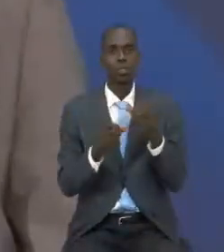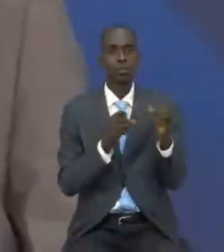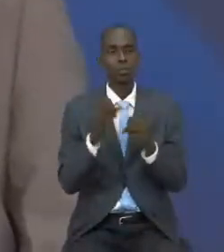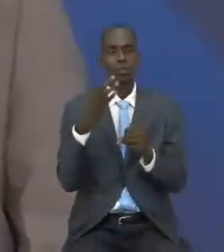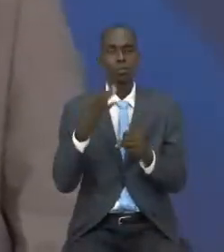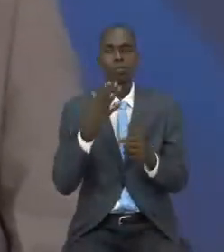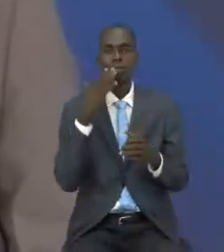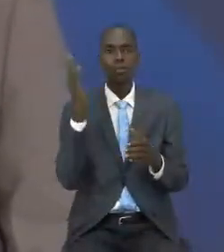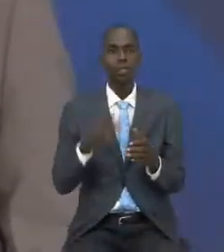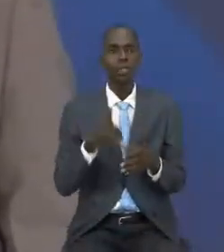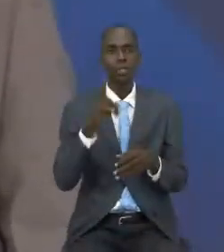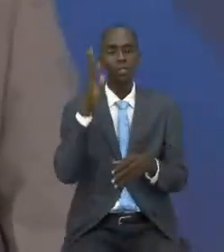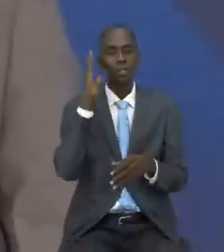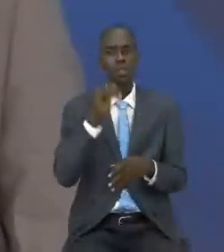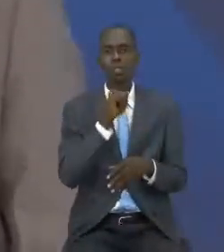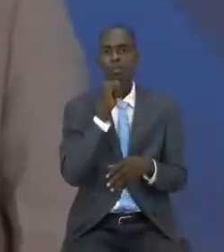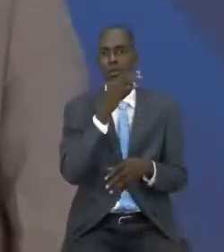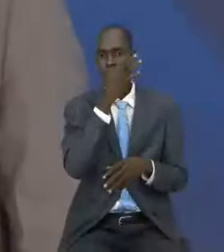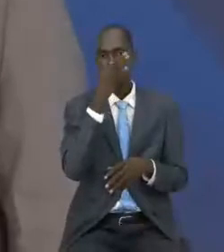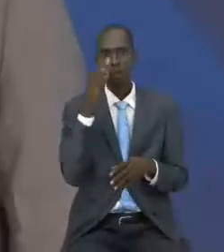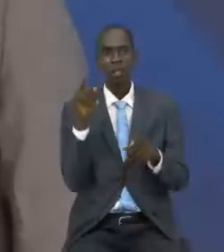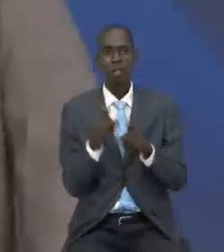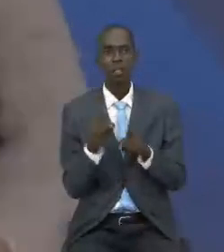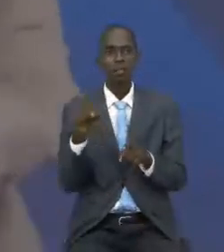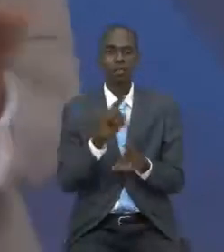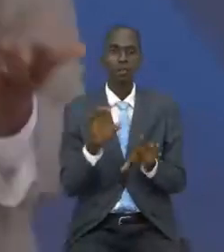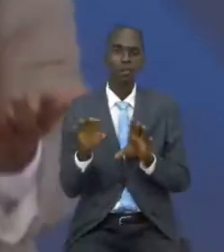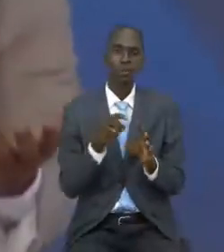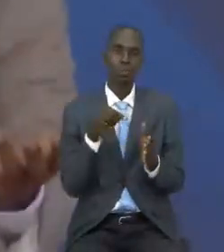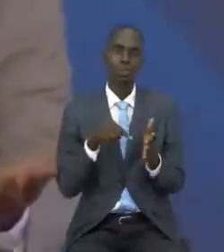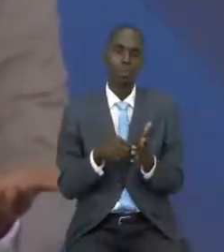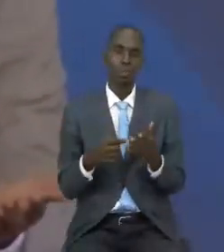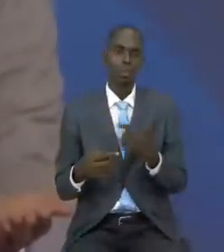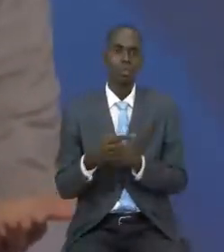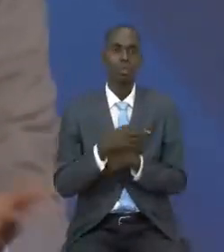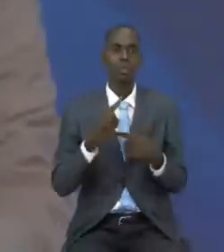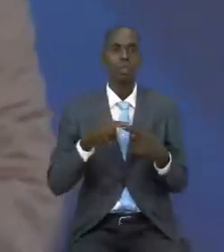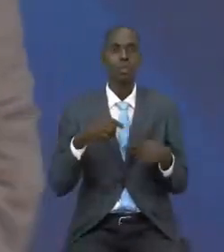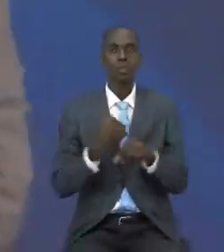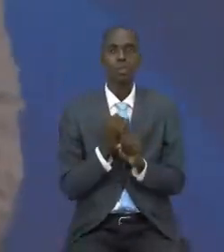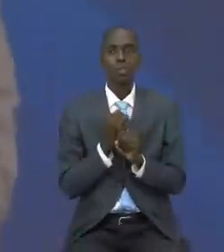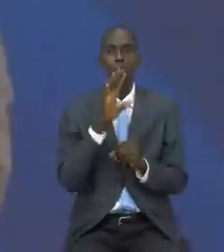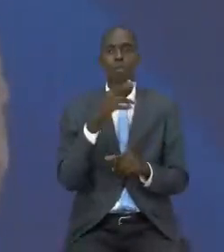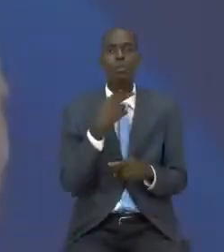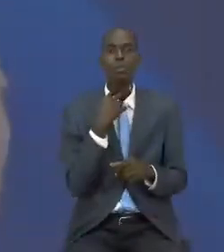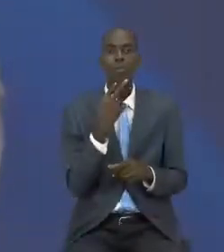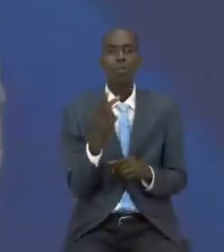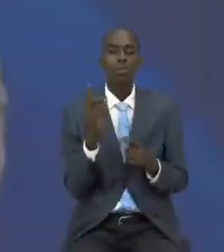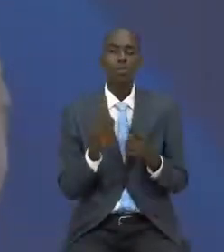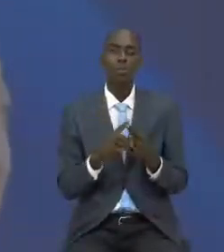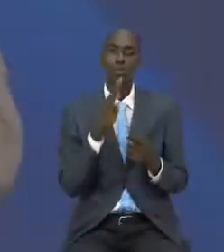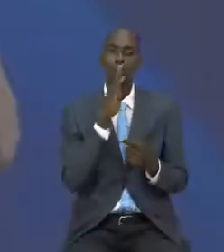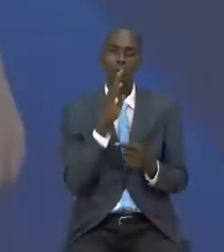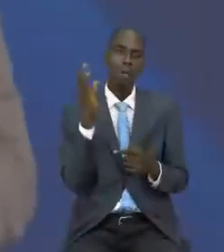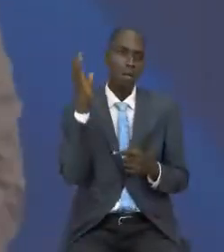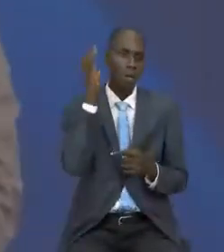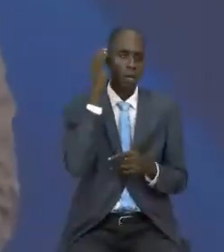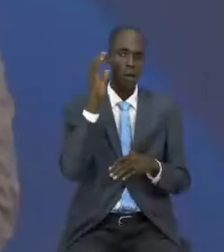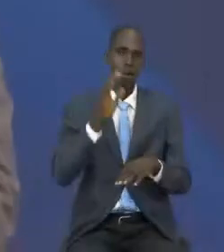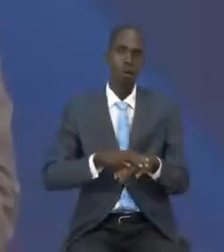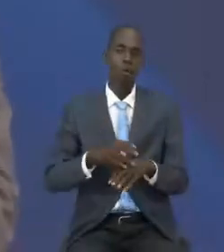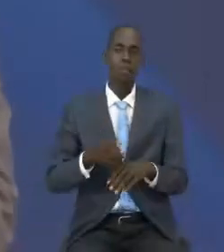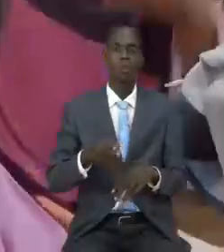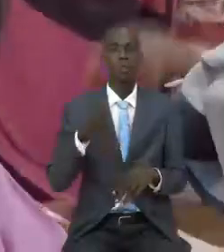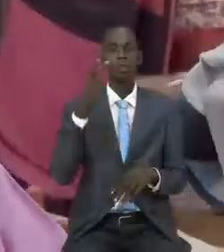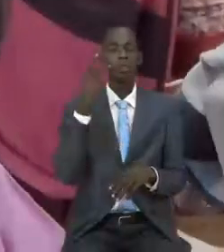fast as ye do this day, to make your voice to be heard on high. Look at